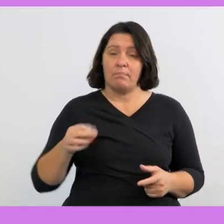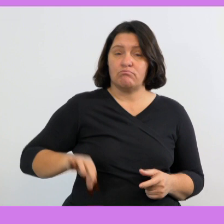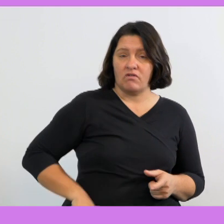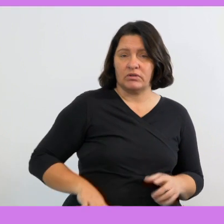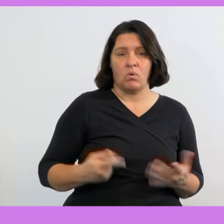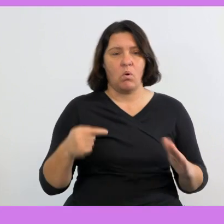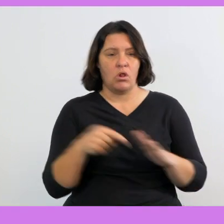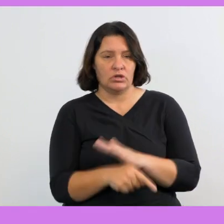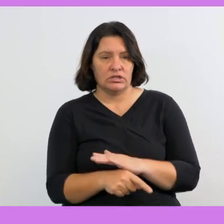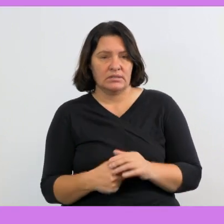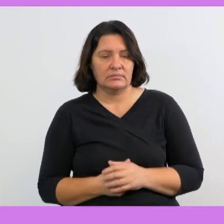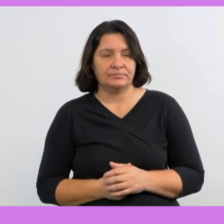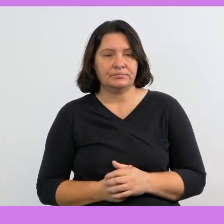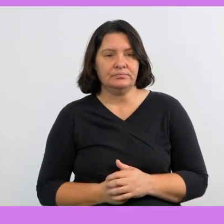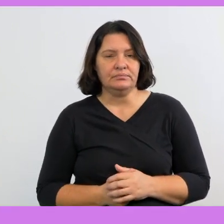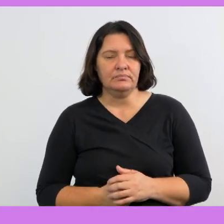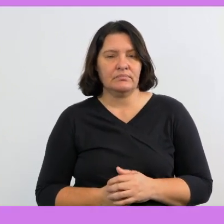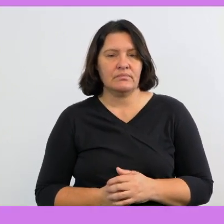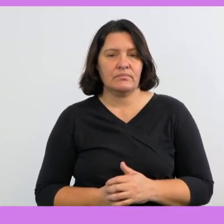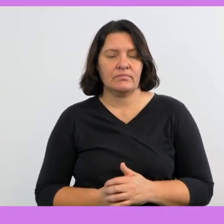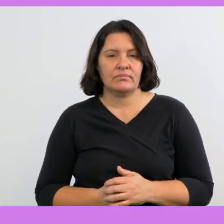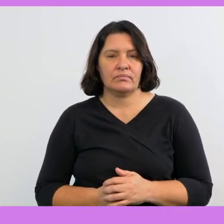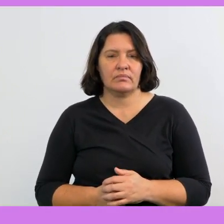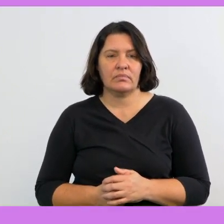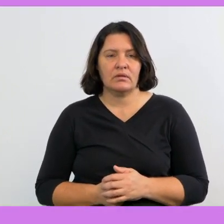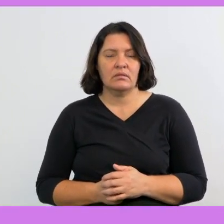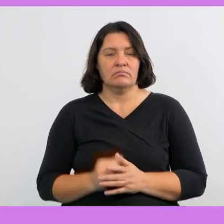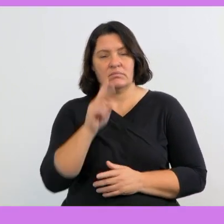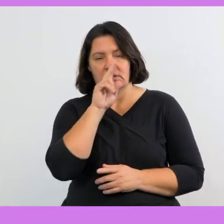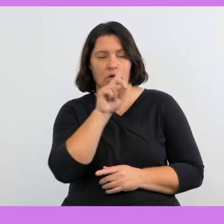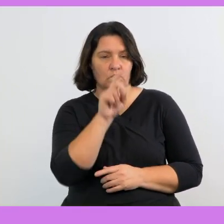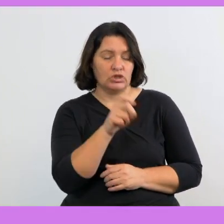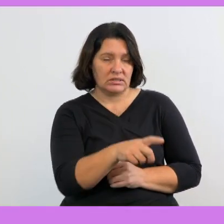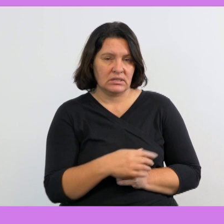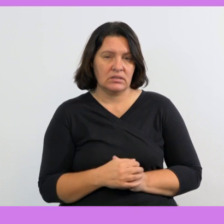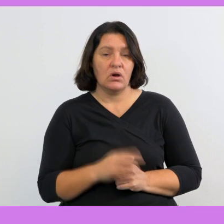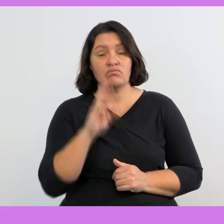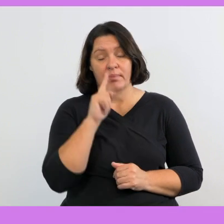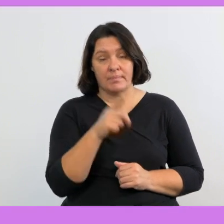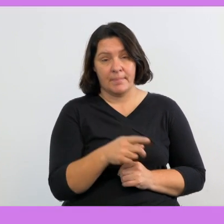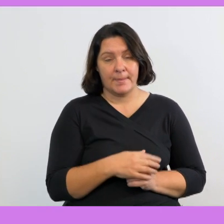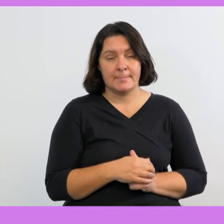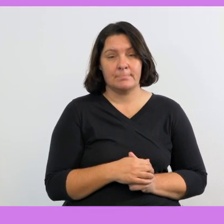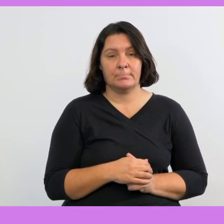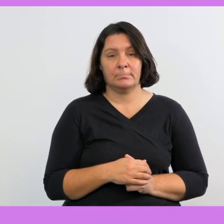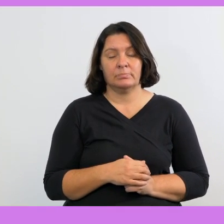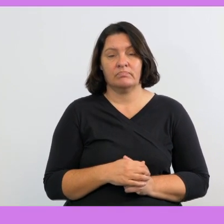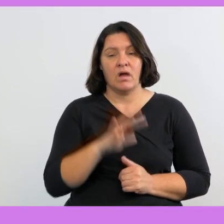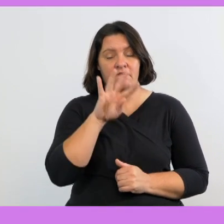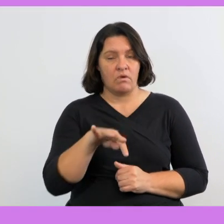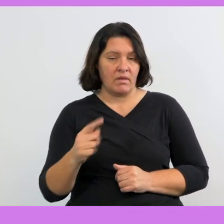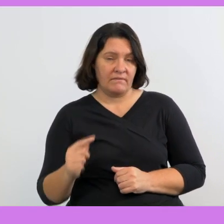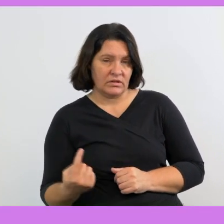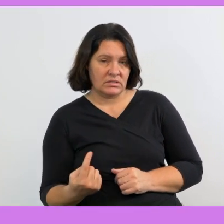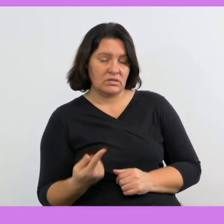hall for 200 people. Indicate whether it is a profit or a loss. Right, so let's look at this